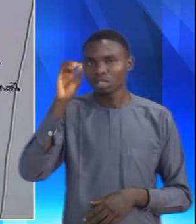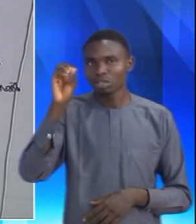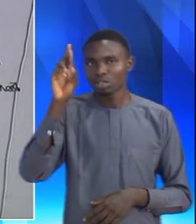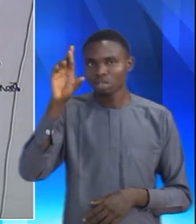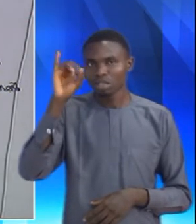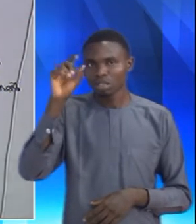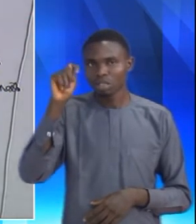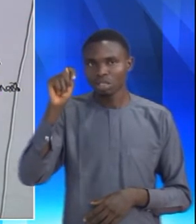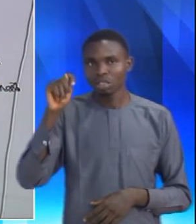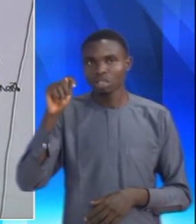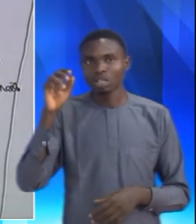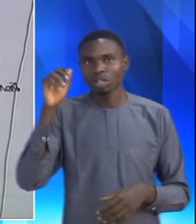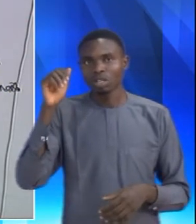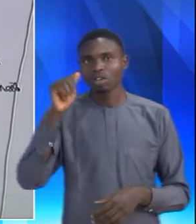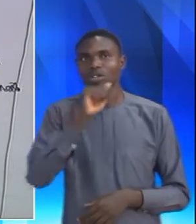obis,